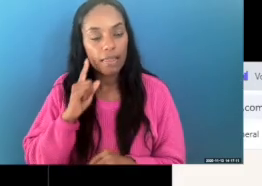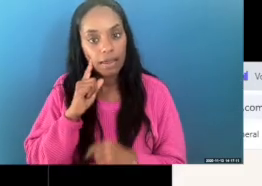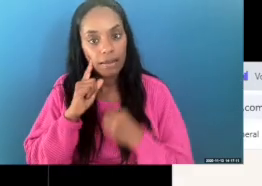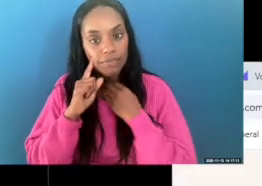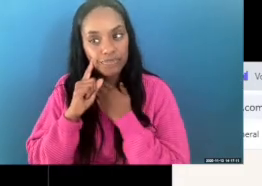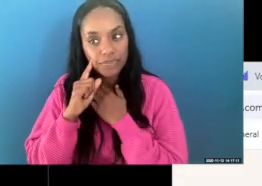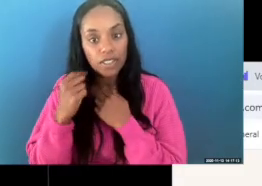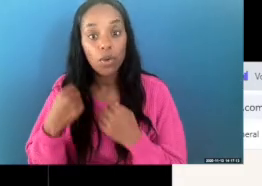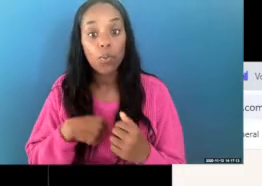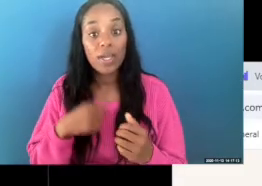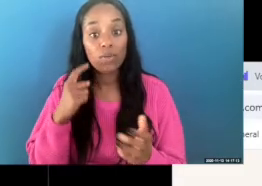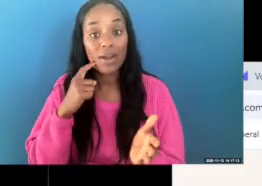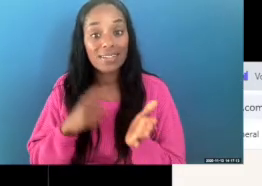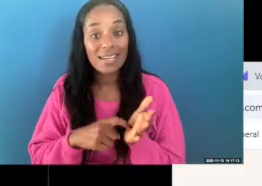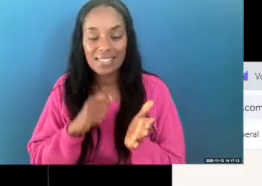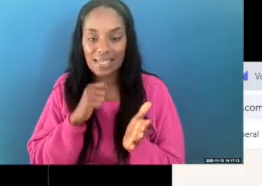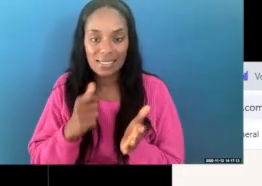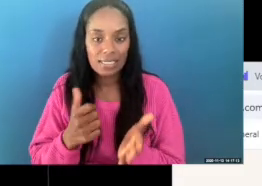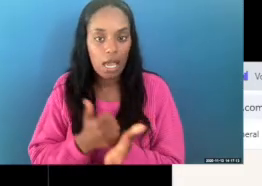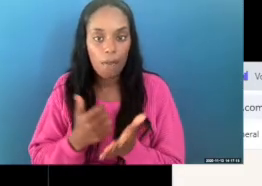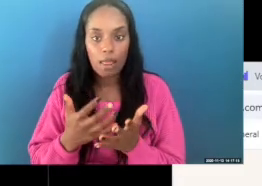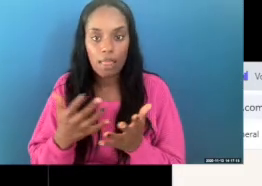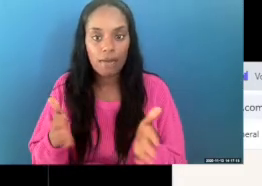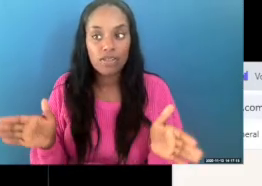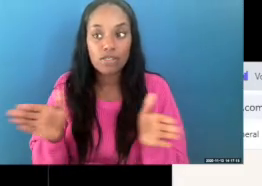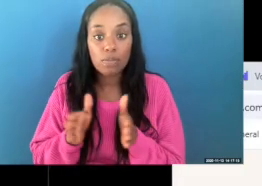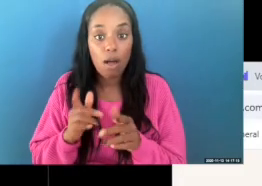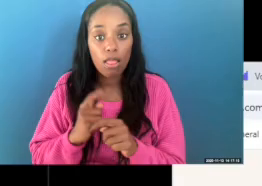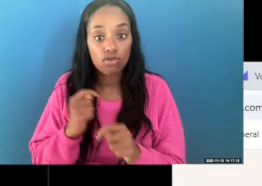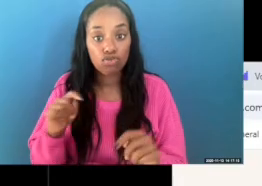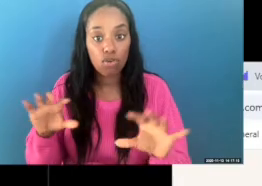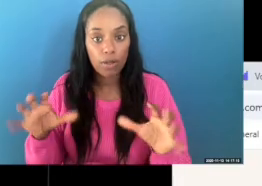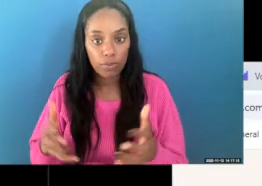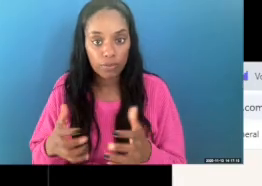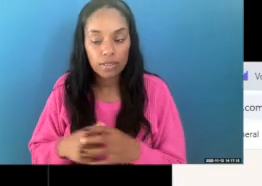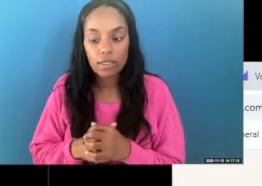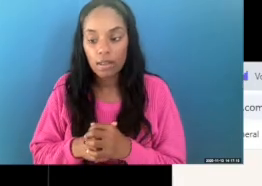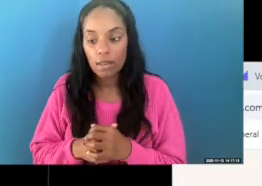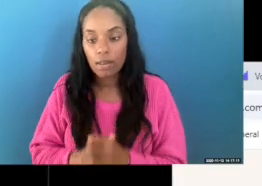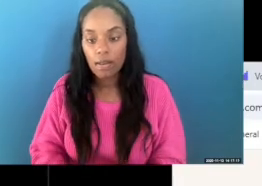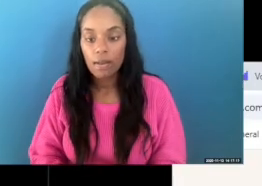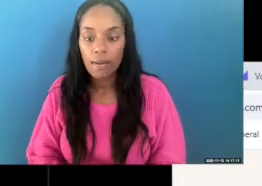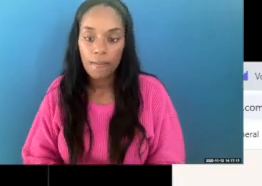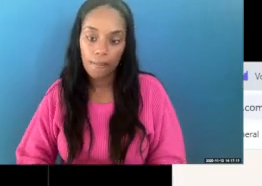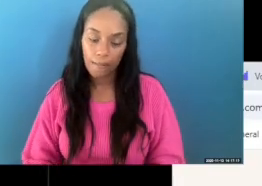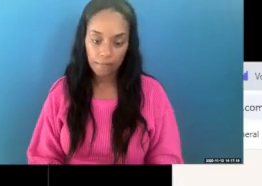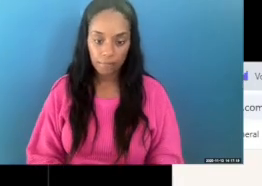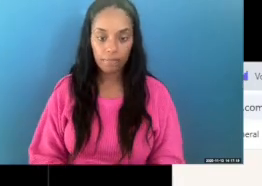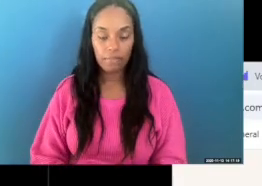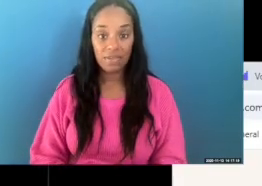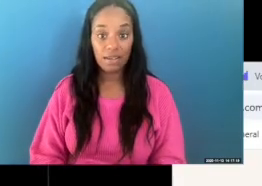even with the cost of diesel. So in 3 years, the cost that you break even in terms of